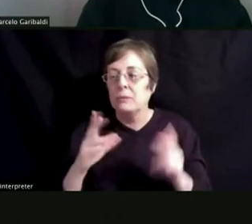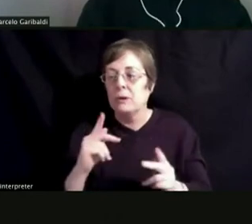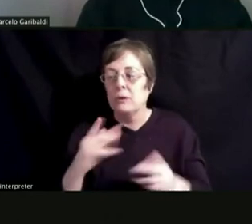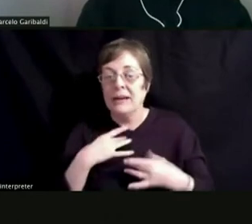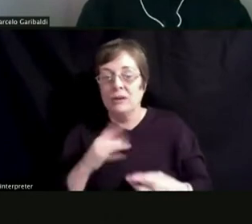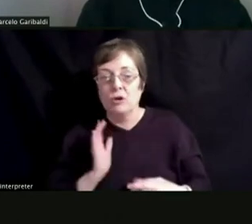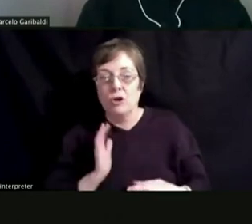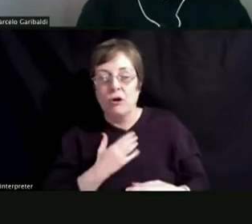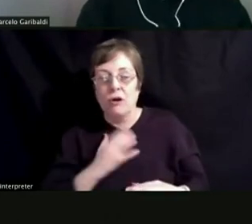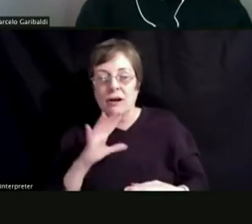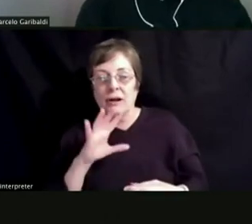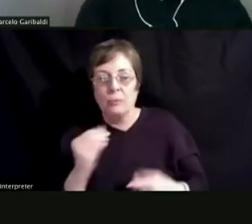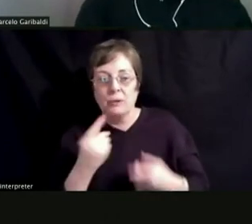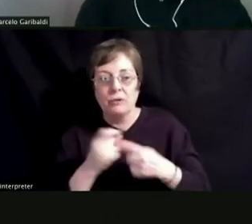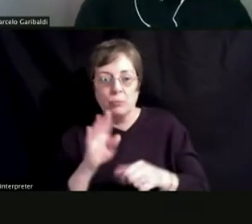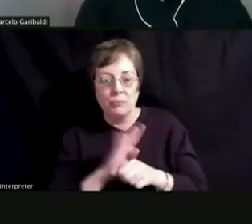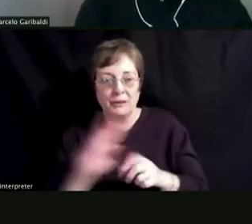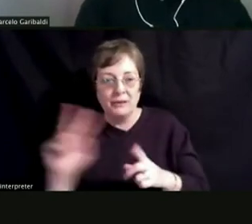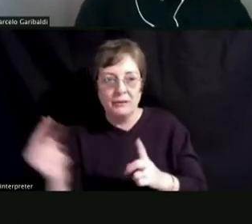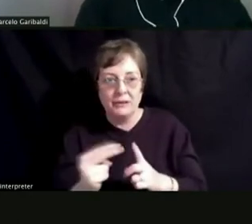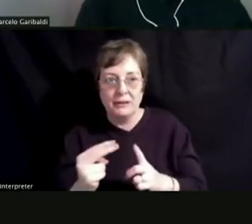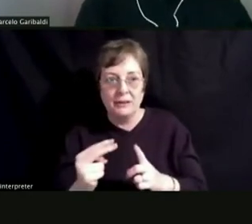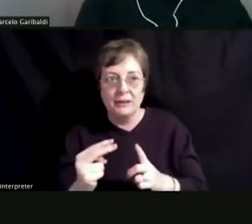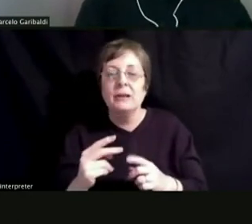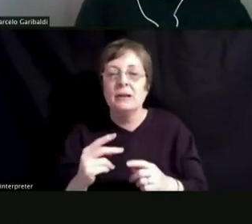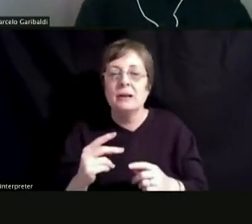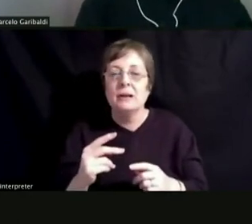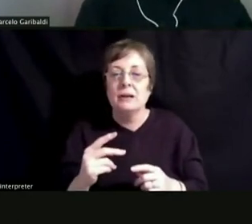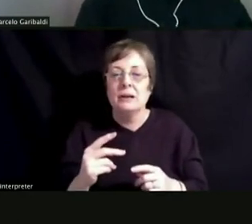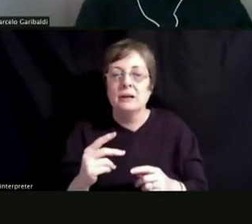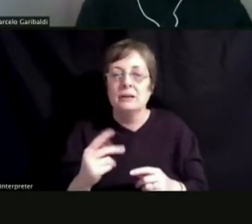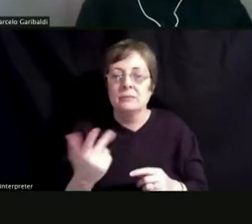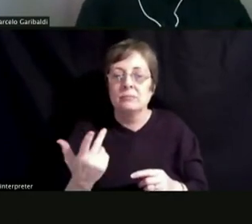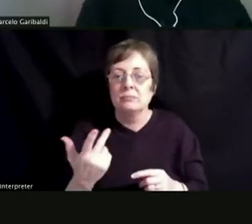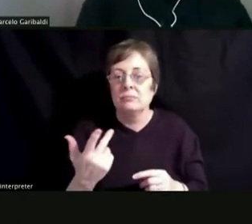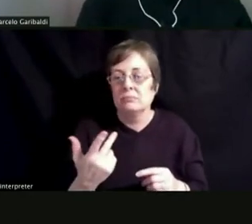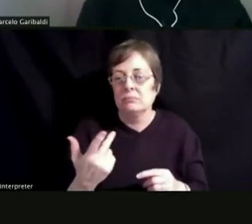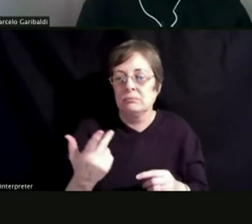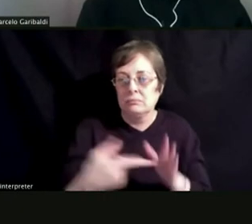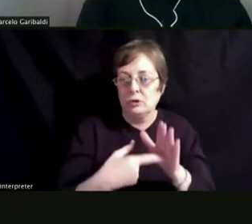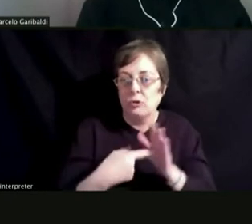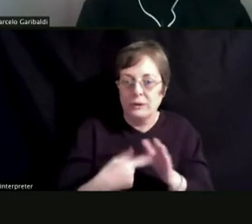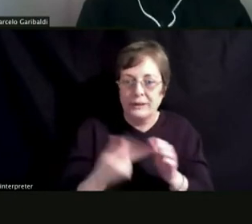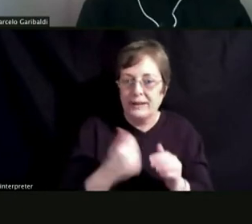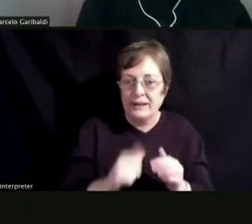standpoint to also present to us at all times anything that might be of interest, so it's very useful.